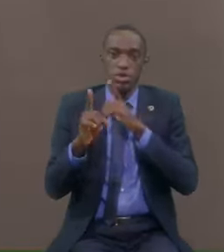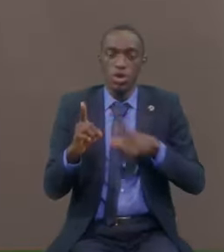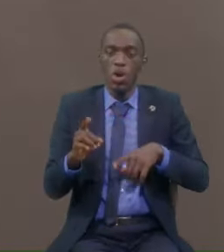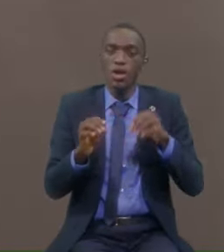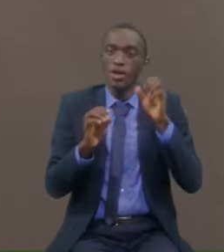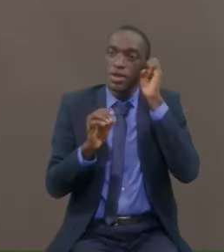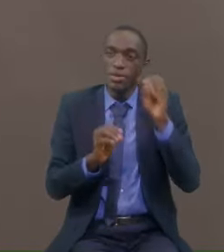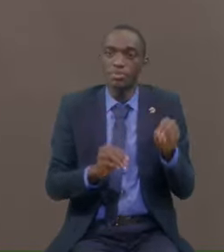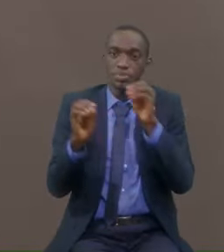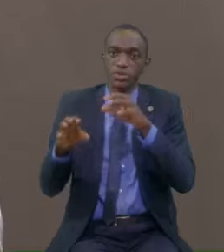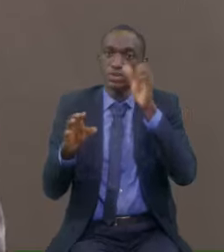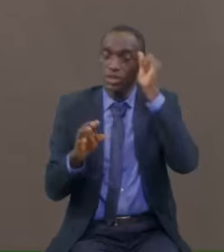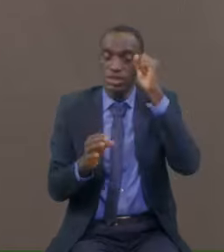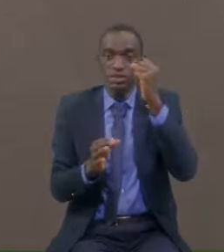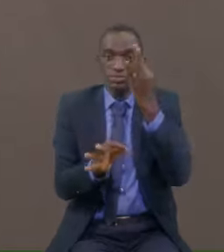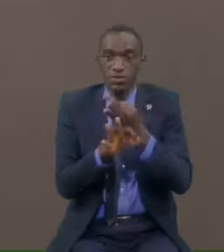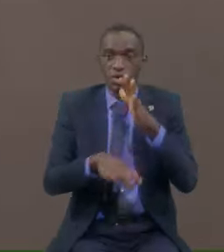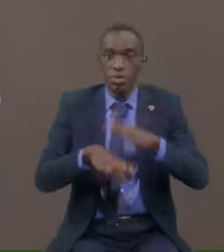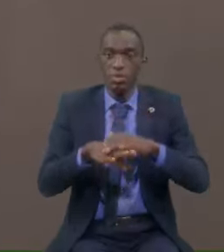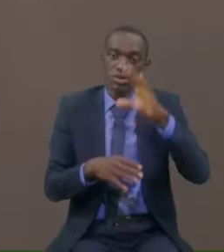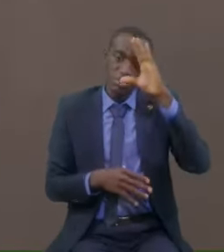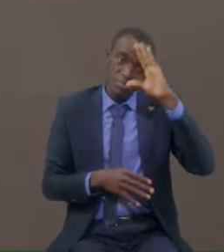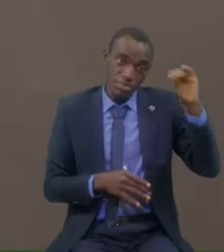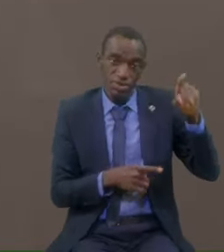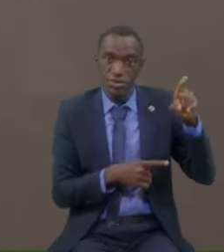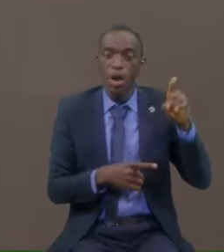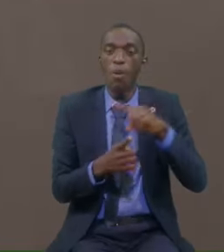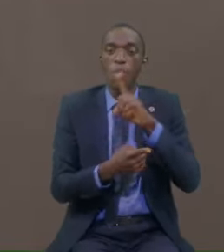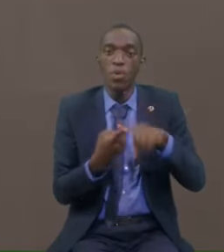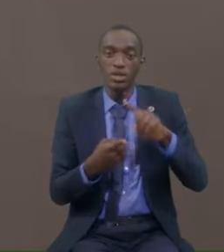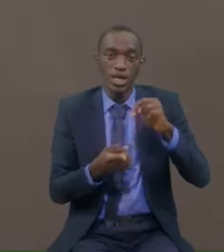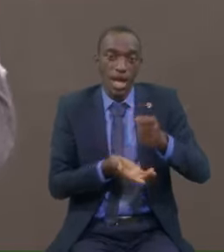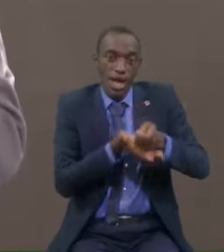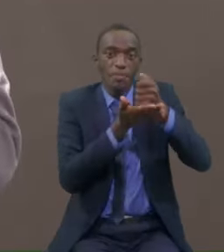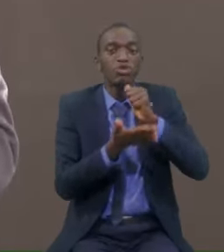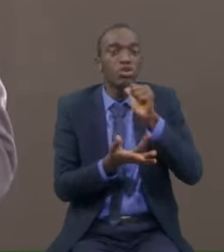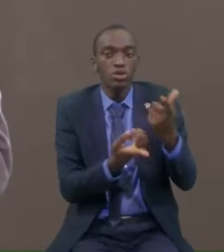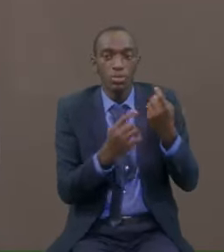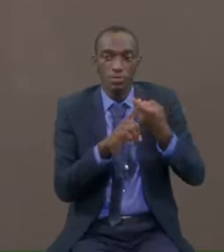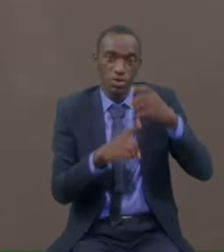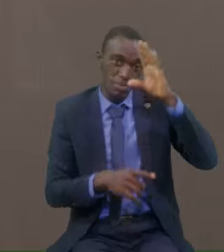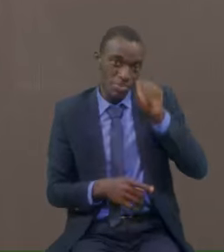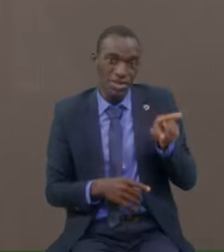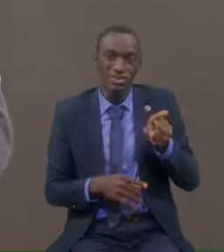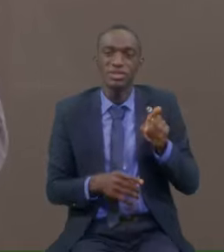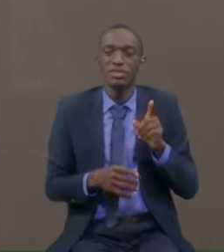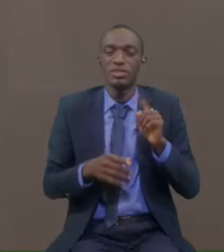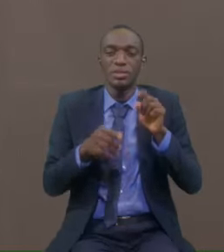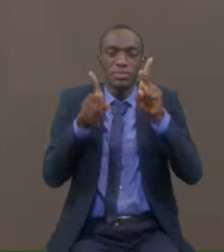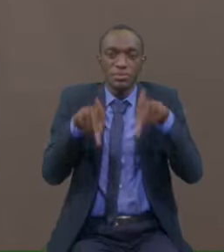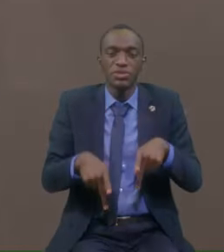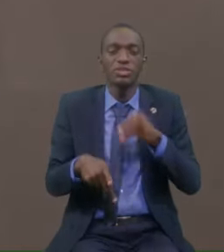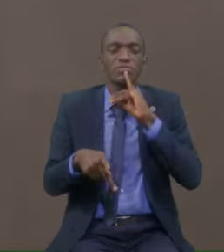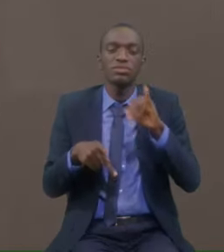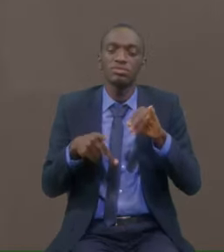the help is not coming from man, the fellow is down. But then if the